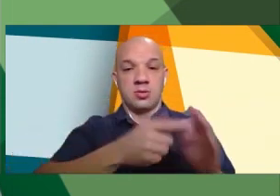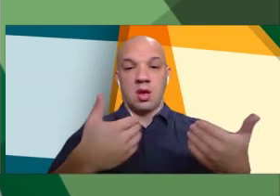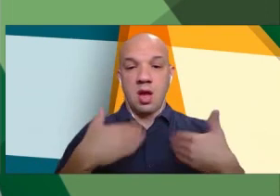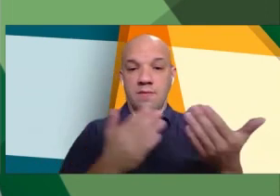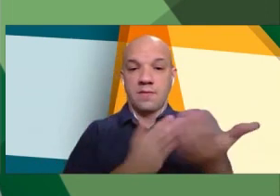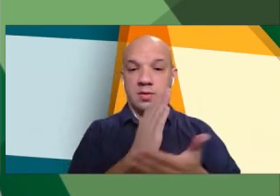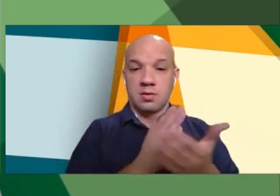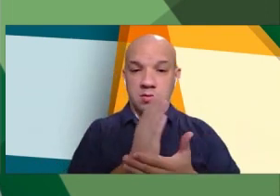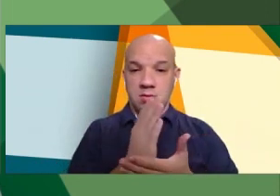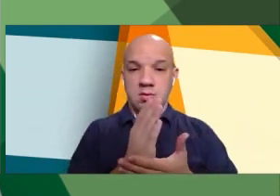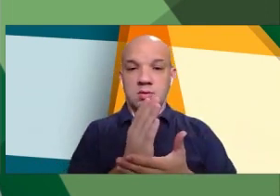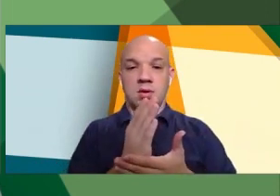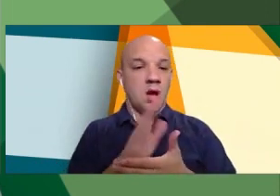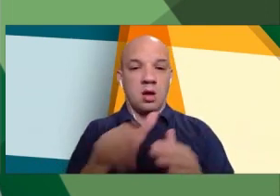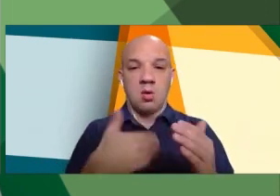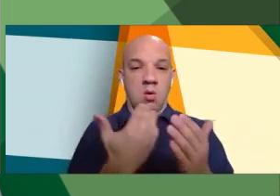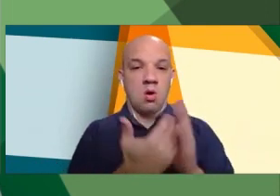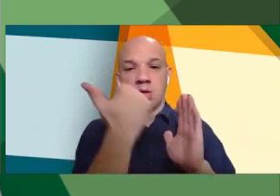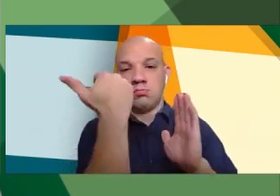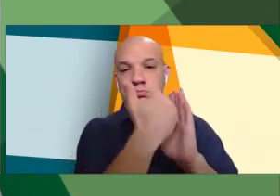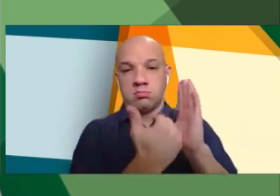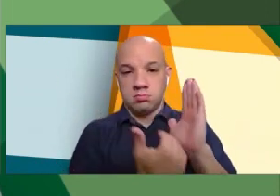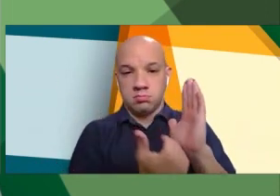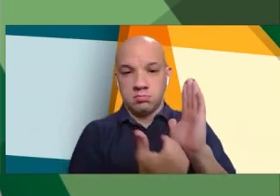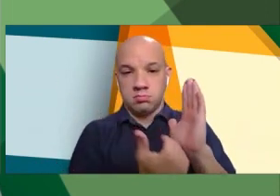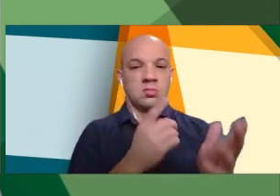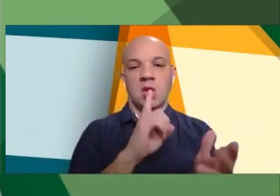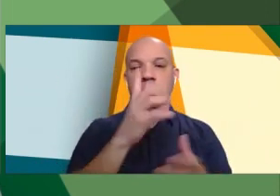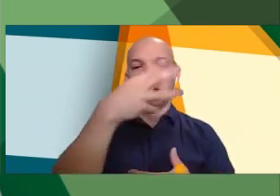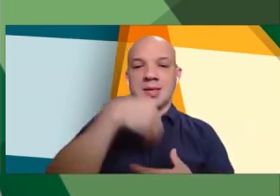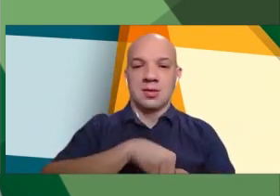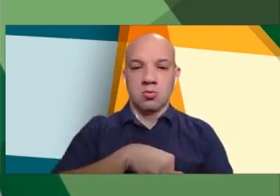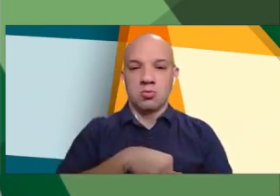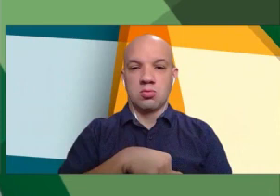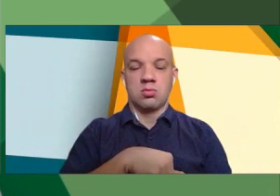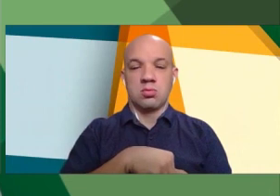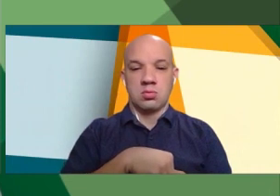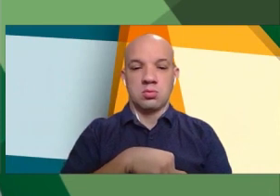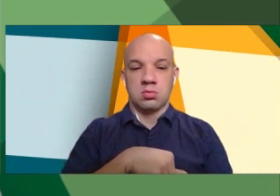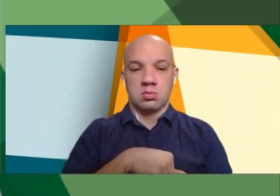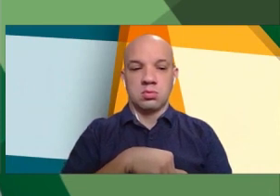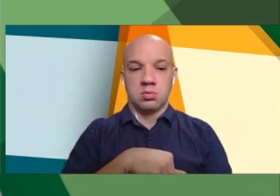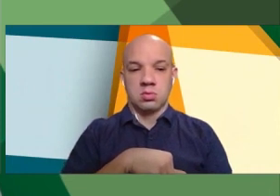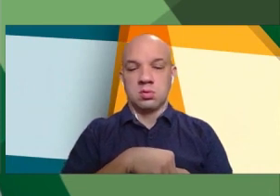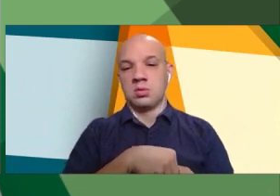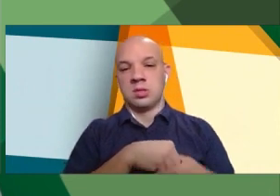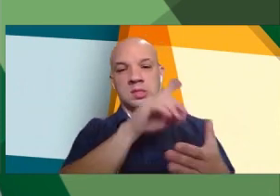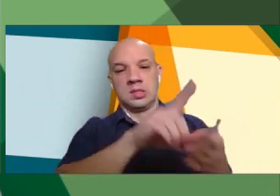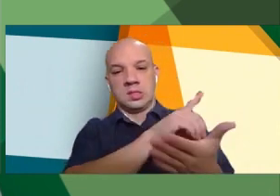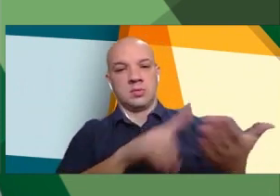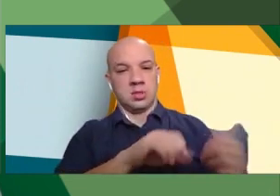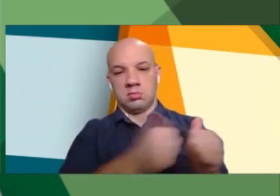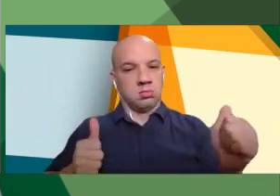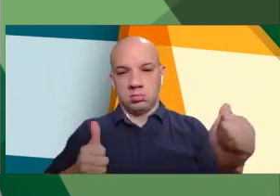and statutes that really includes the prohibition of discrimination of any kind.